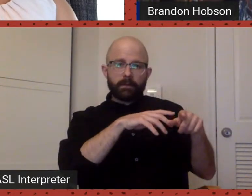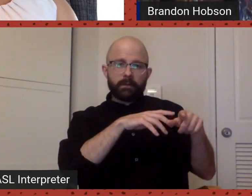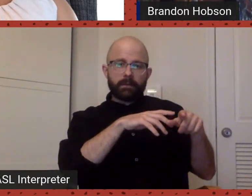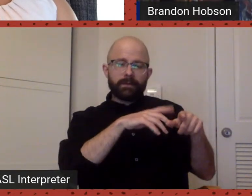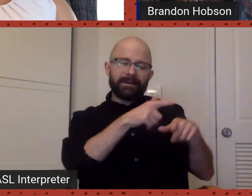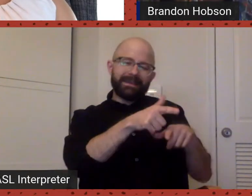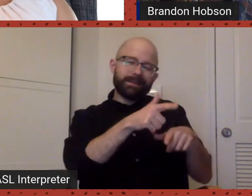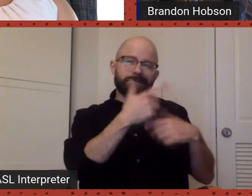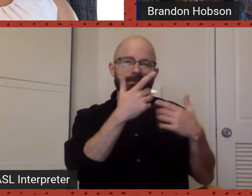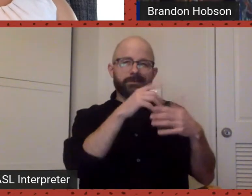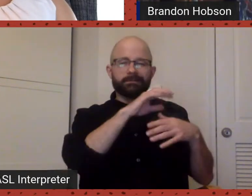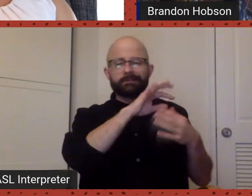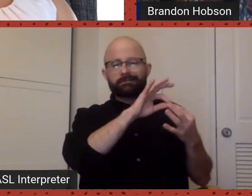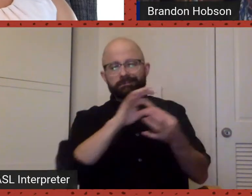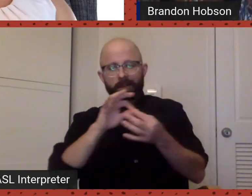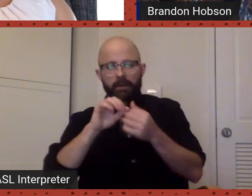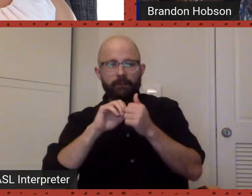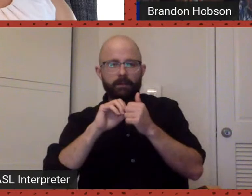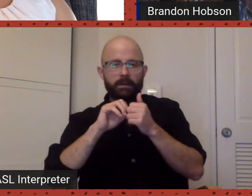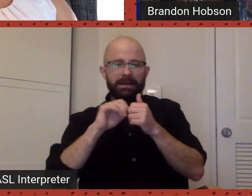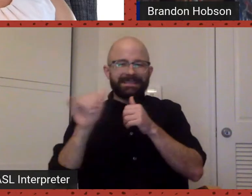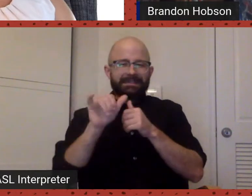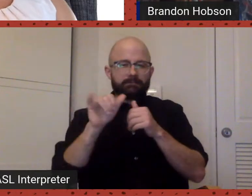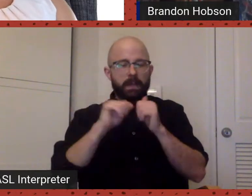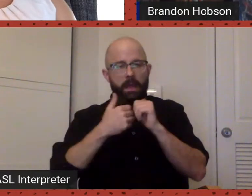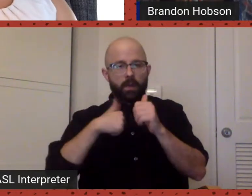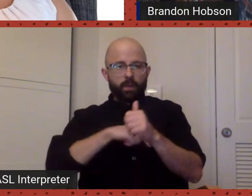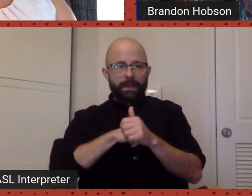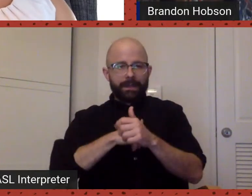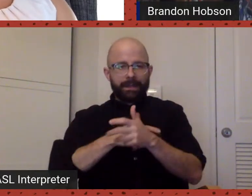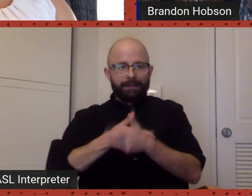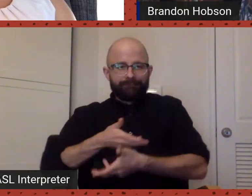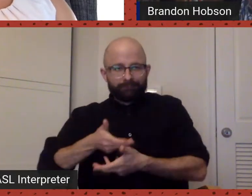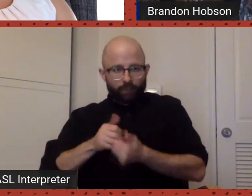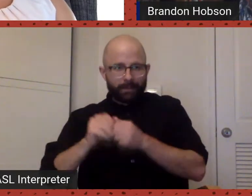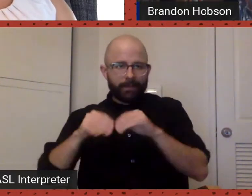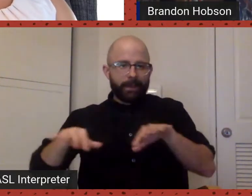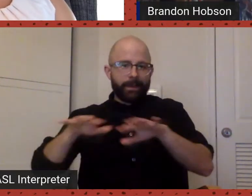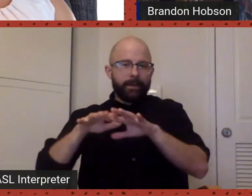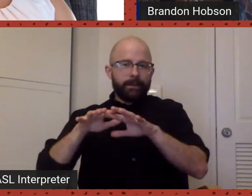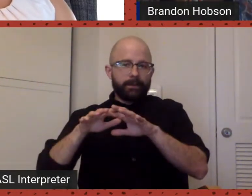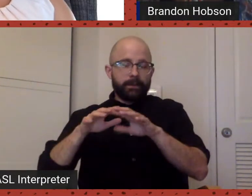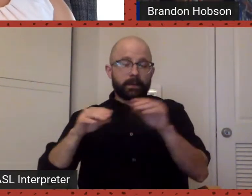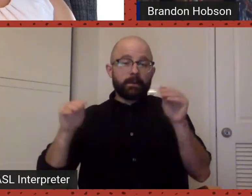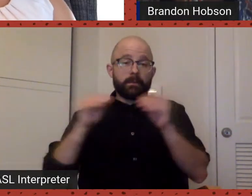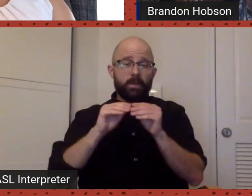reference, I guess, to the way that we've treated the land. So the shittier